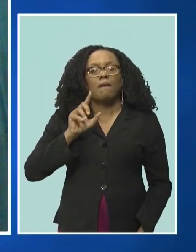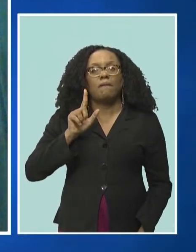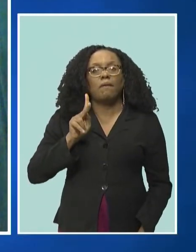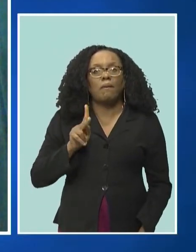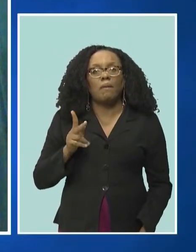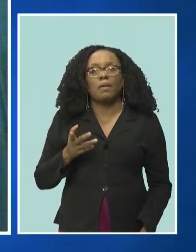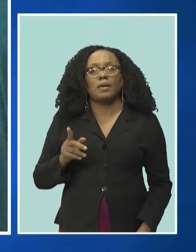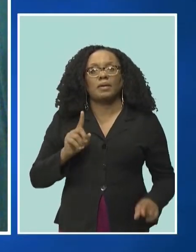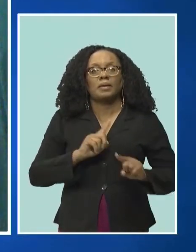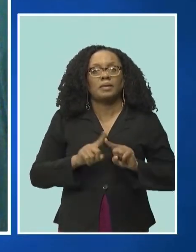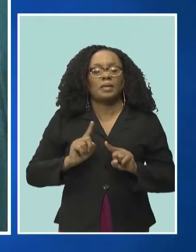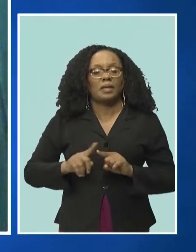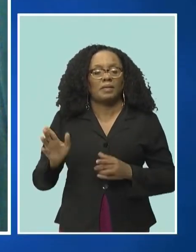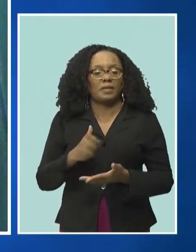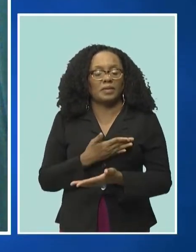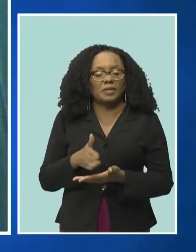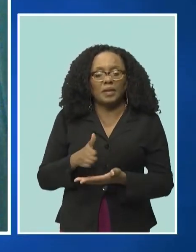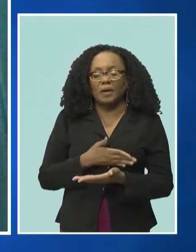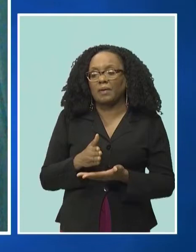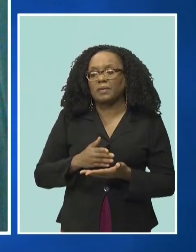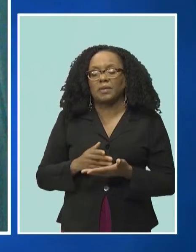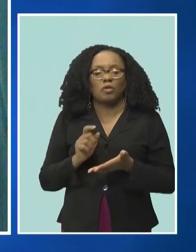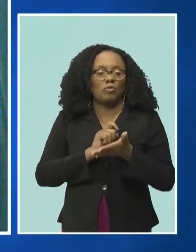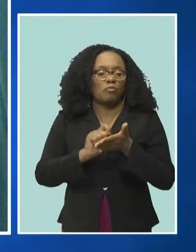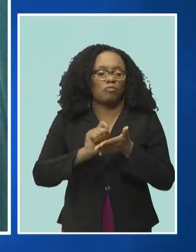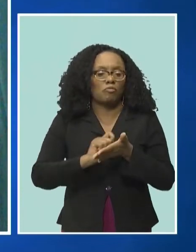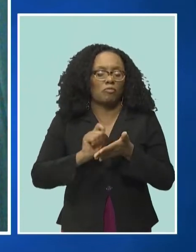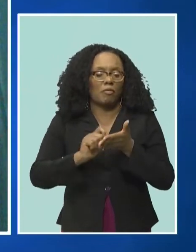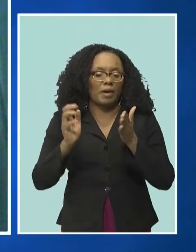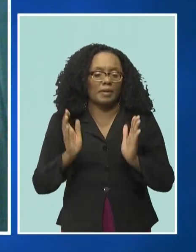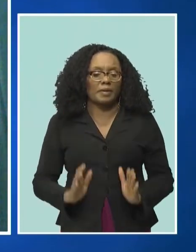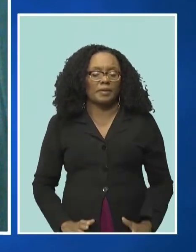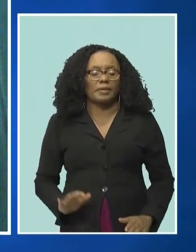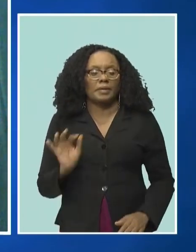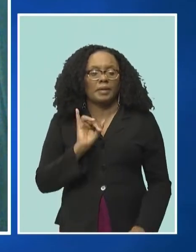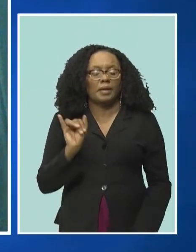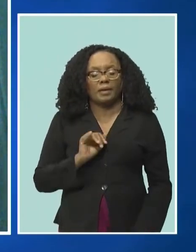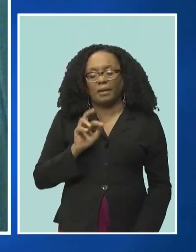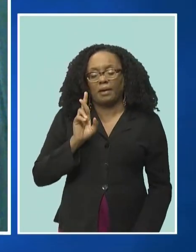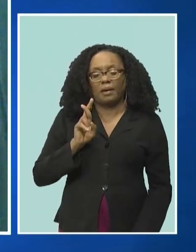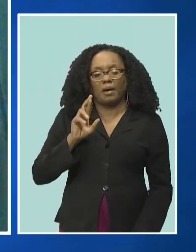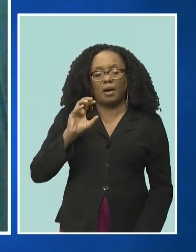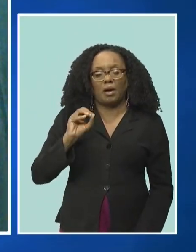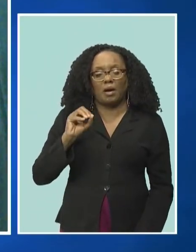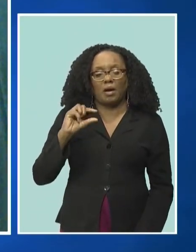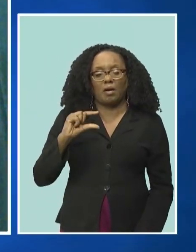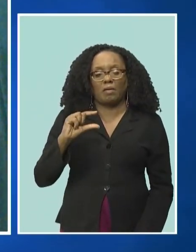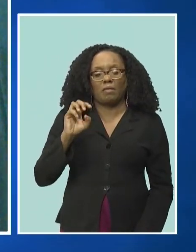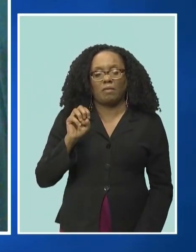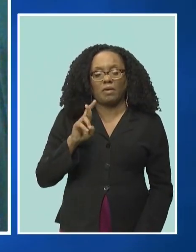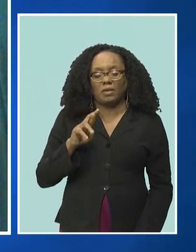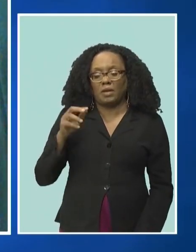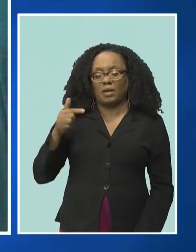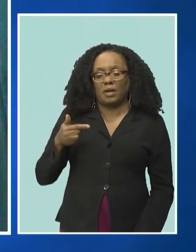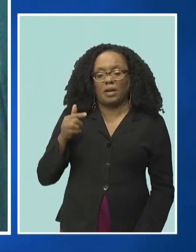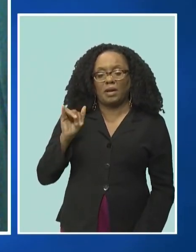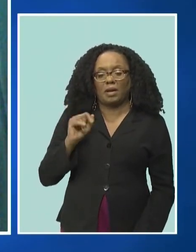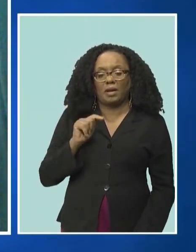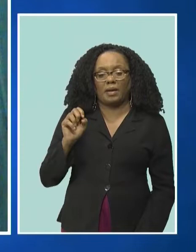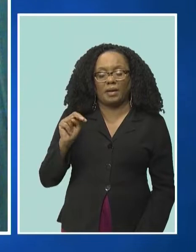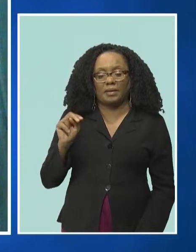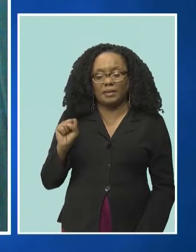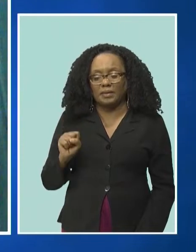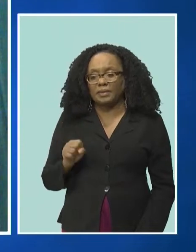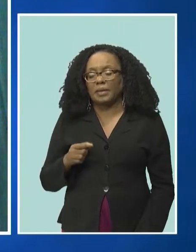written and arranged by our own Roger Gittins. Our own Dr. Philip Ford has also submitted a piece. Our own Marlon Lee Gall